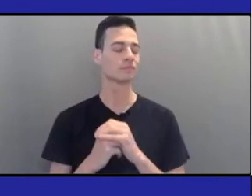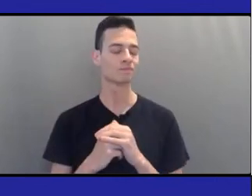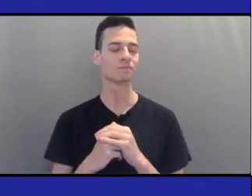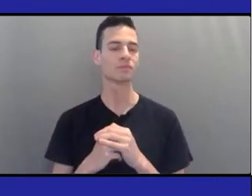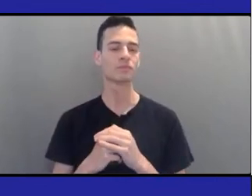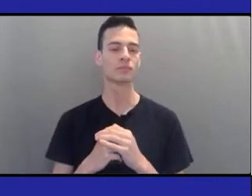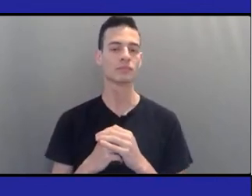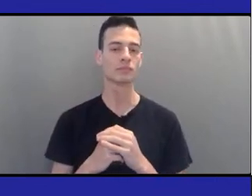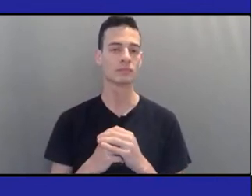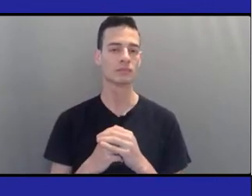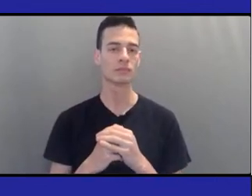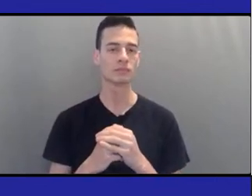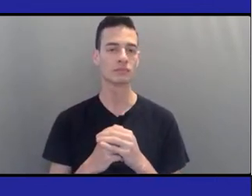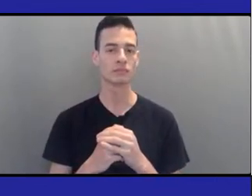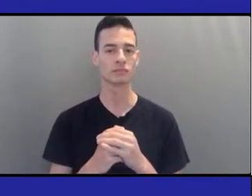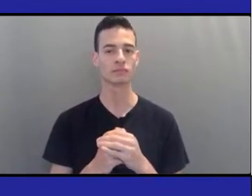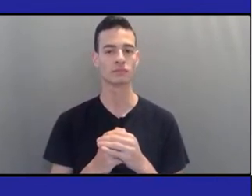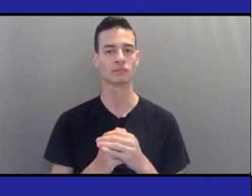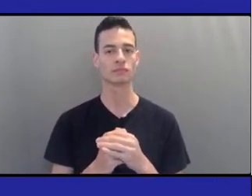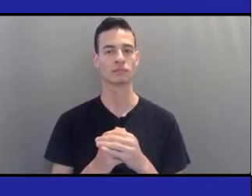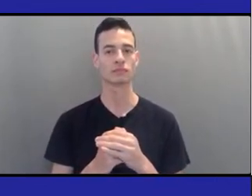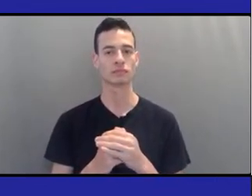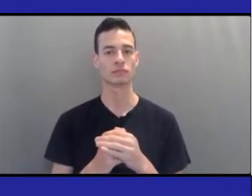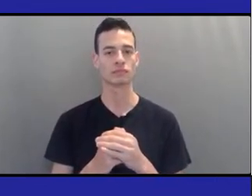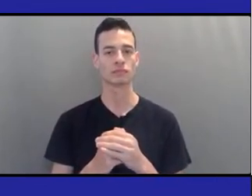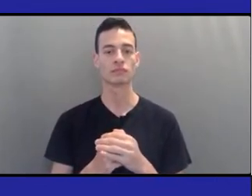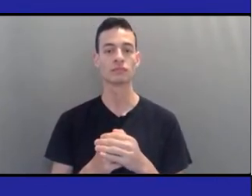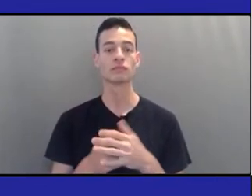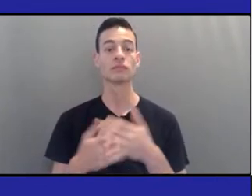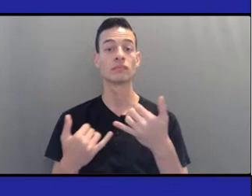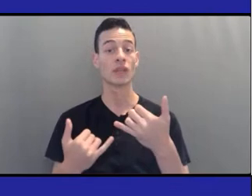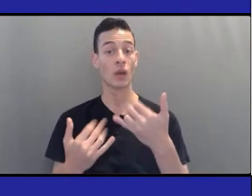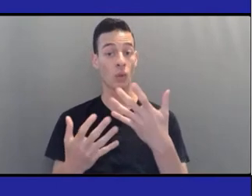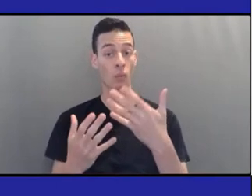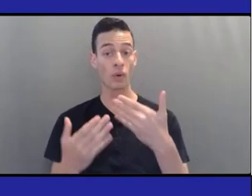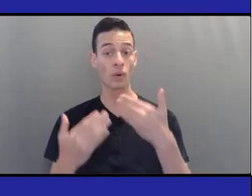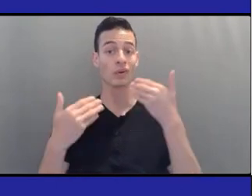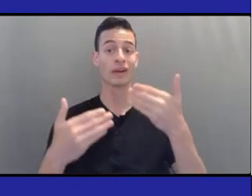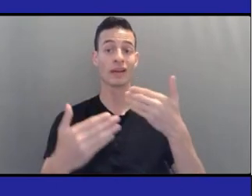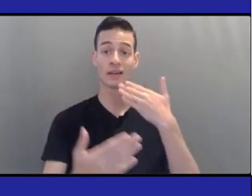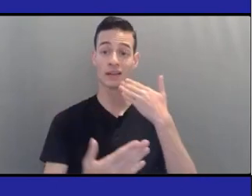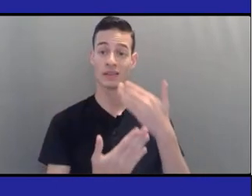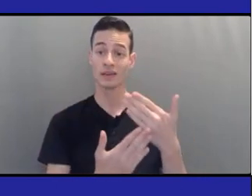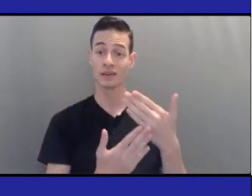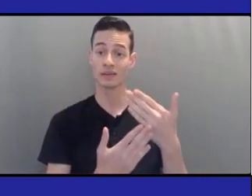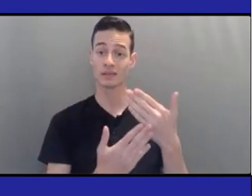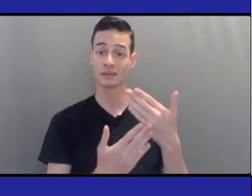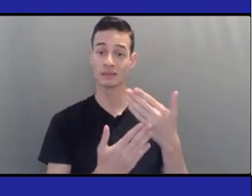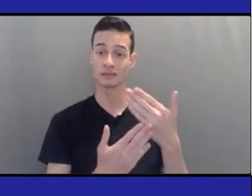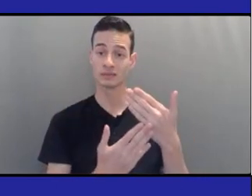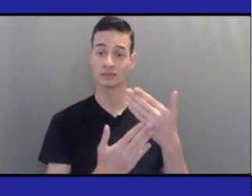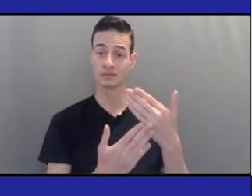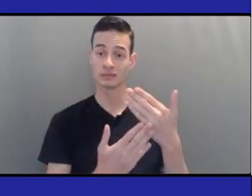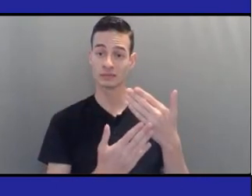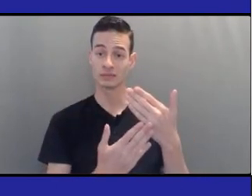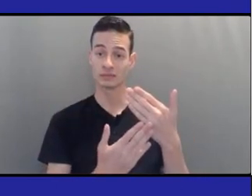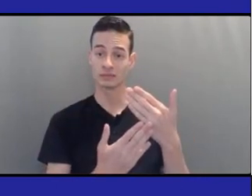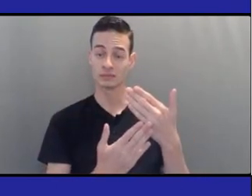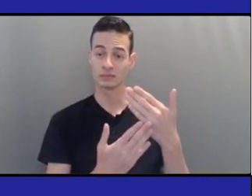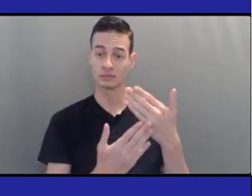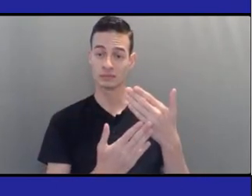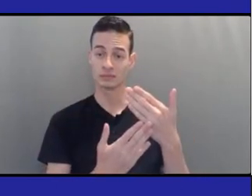Let me then, I would like to thank the following board members for their engagement this month.